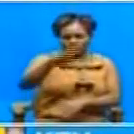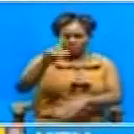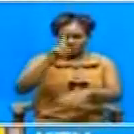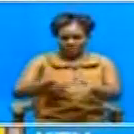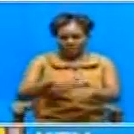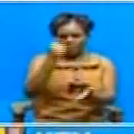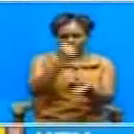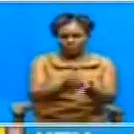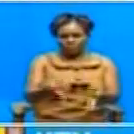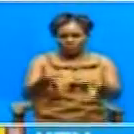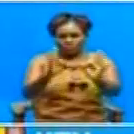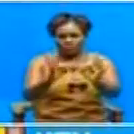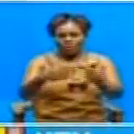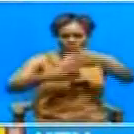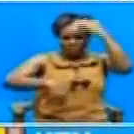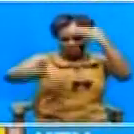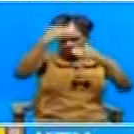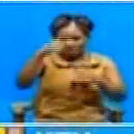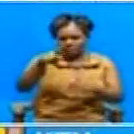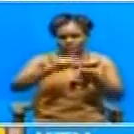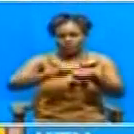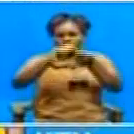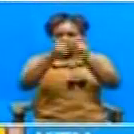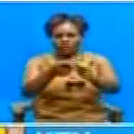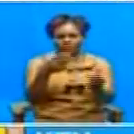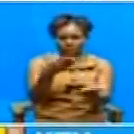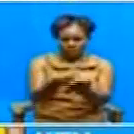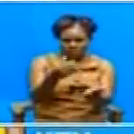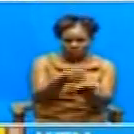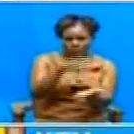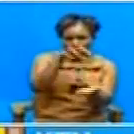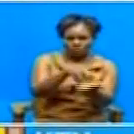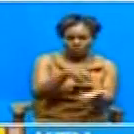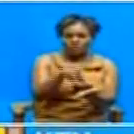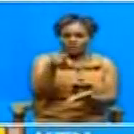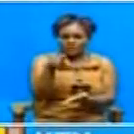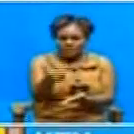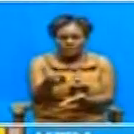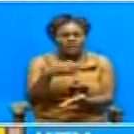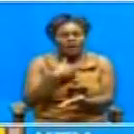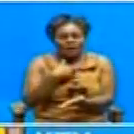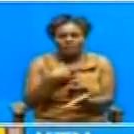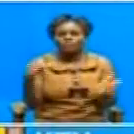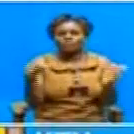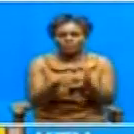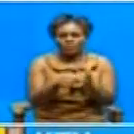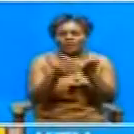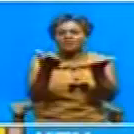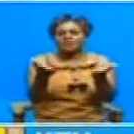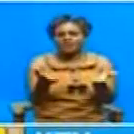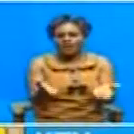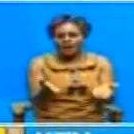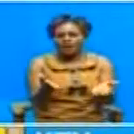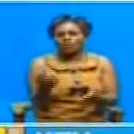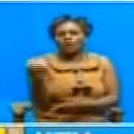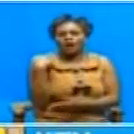appointment. Professor Ndungu is said to have changed the financial landscape from one that was shrouded in mystery to one that is